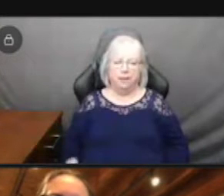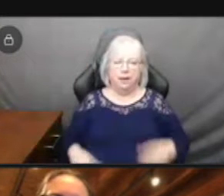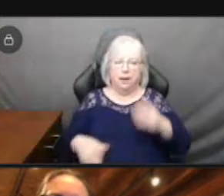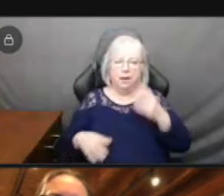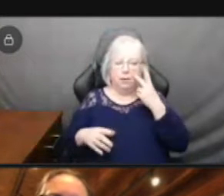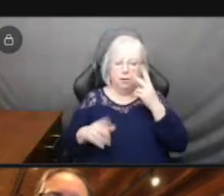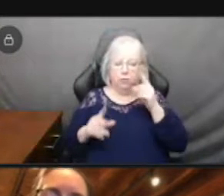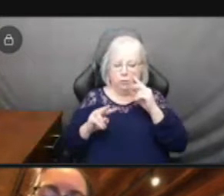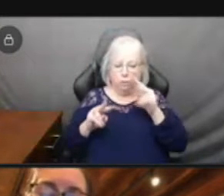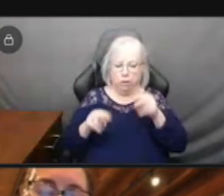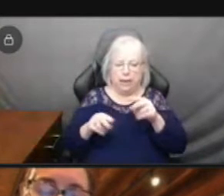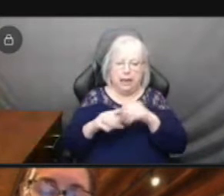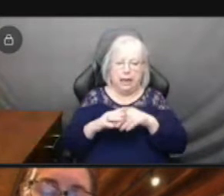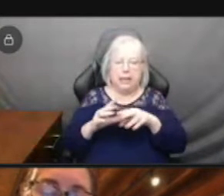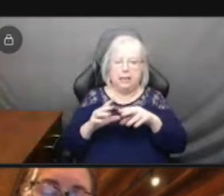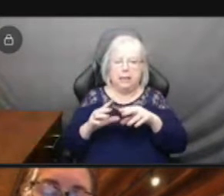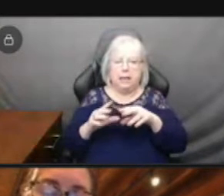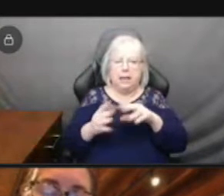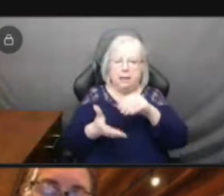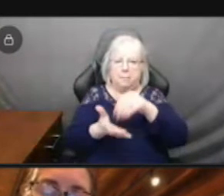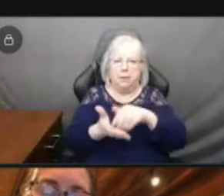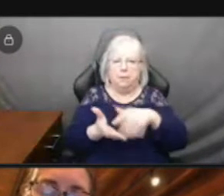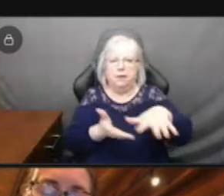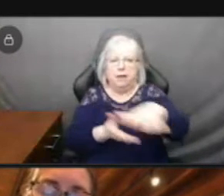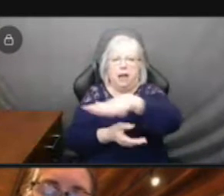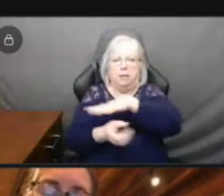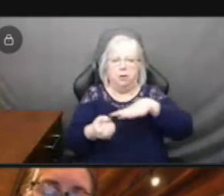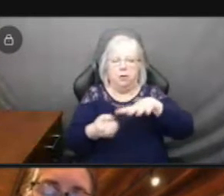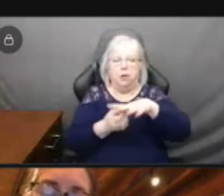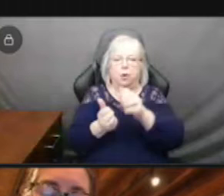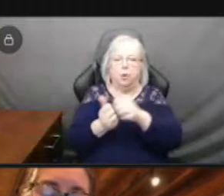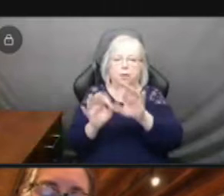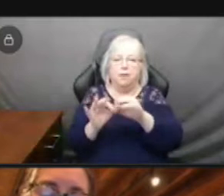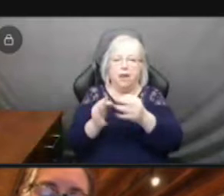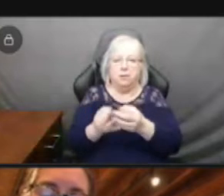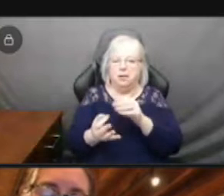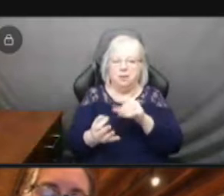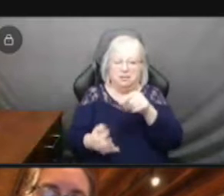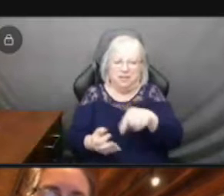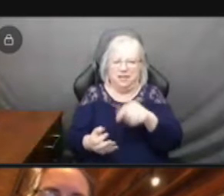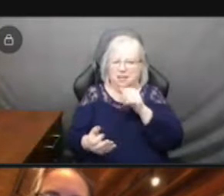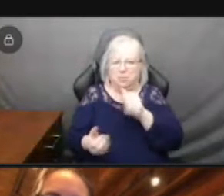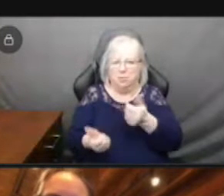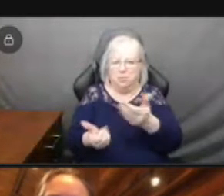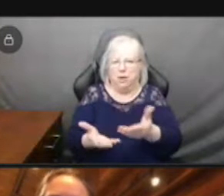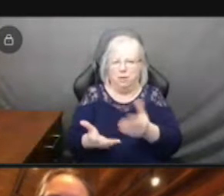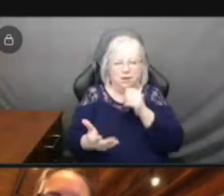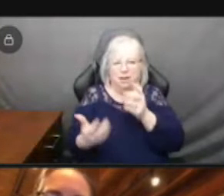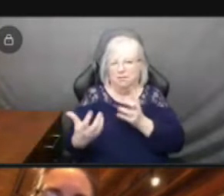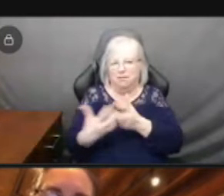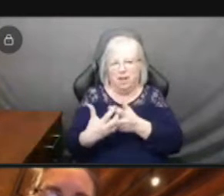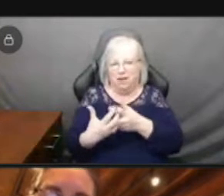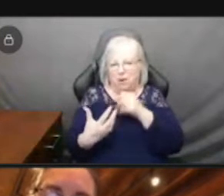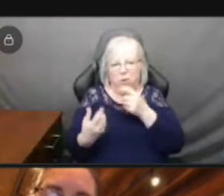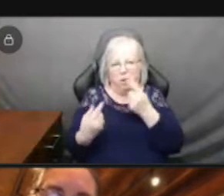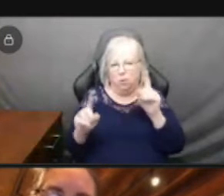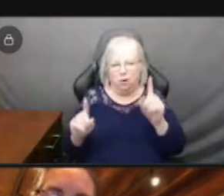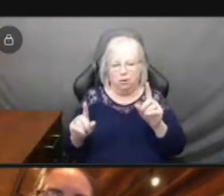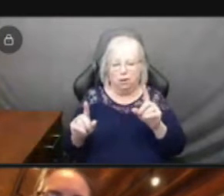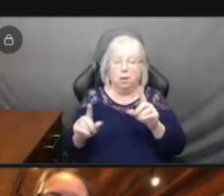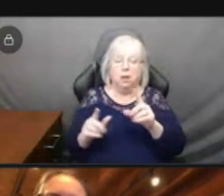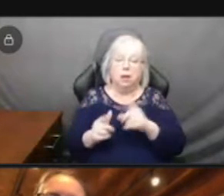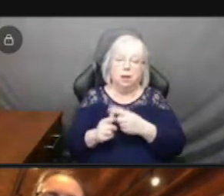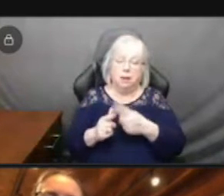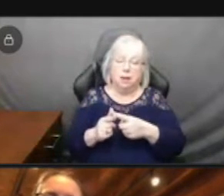of being in a neighborhood where families live, it just doesn't fit. Just won't work. And